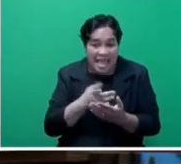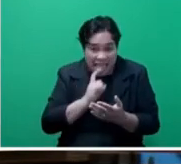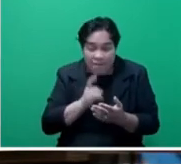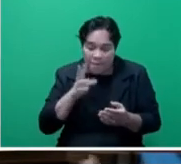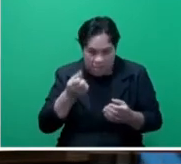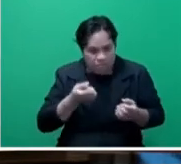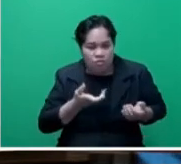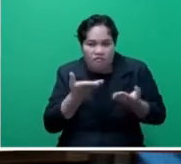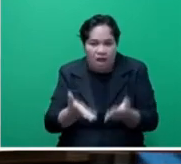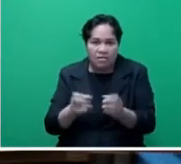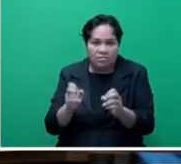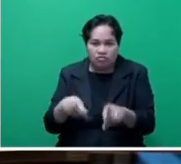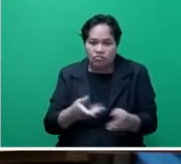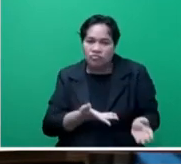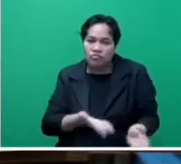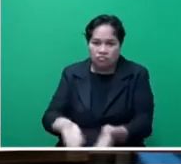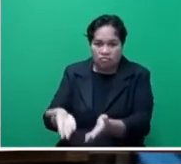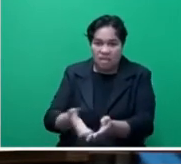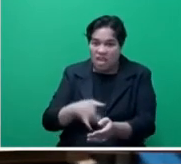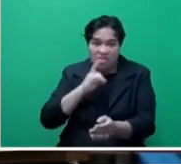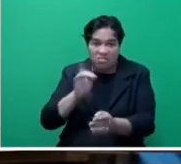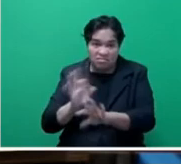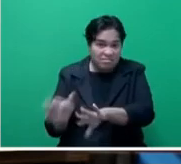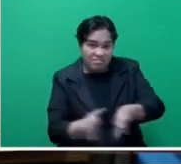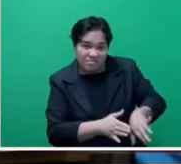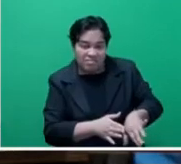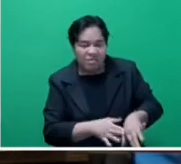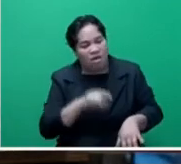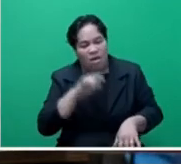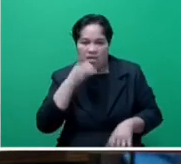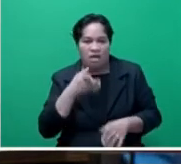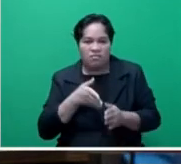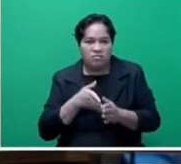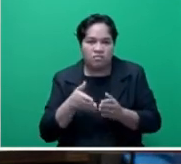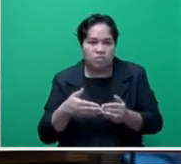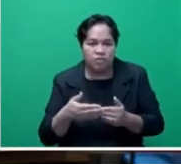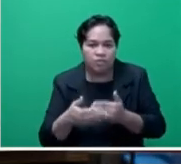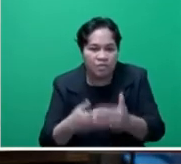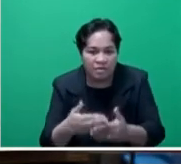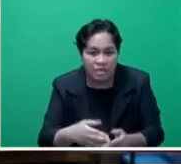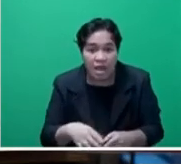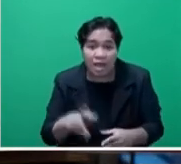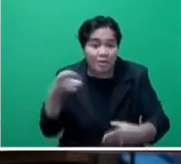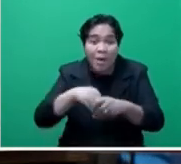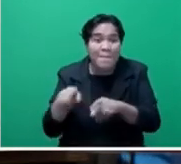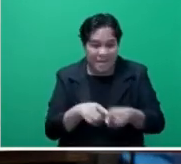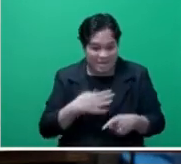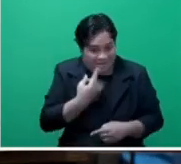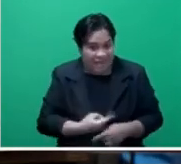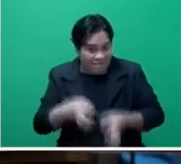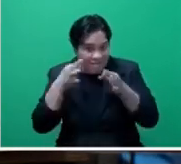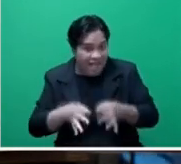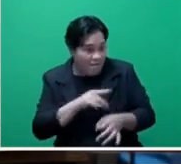persons with disabilities, we cannot move forward. Inclusion does not mean we make decisions for persons with disabilities, but